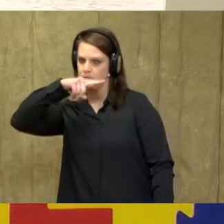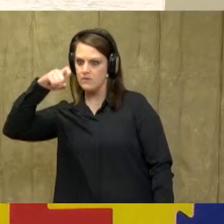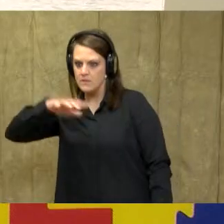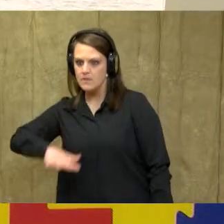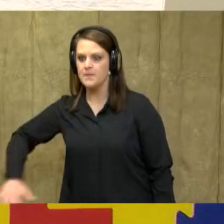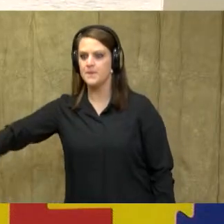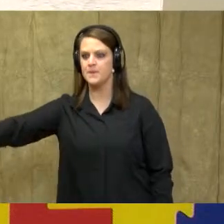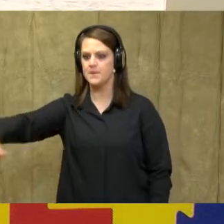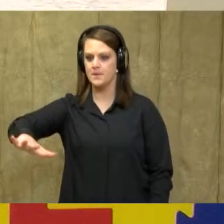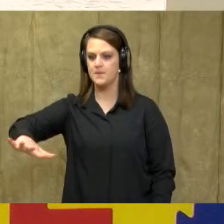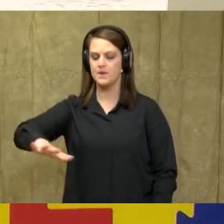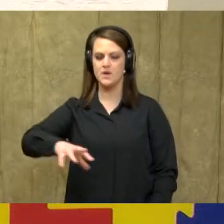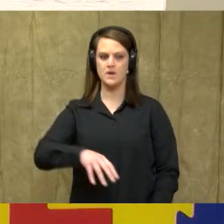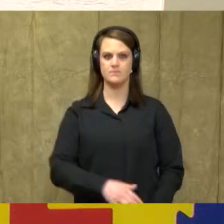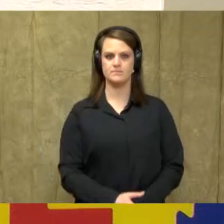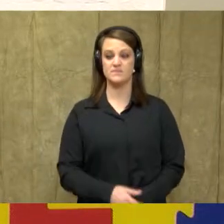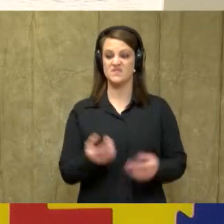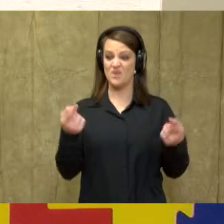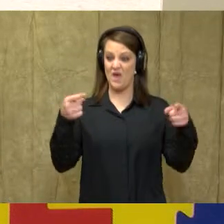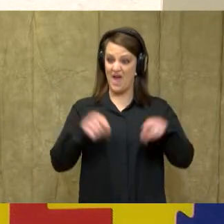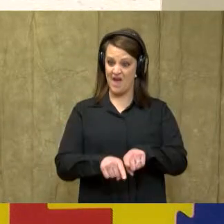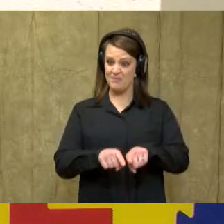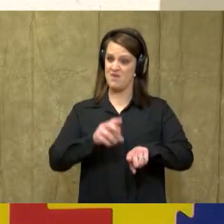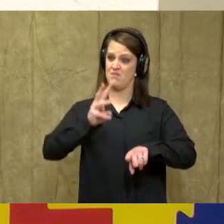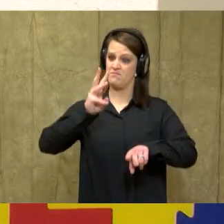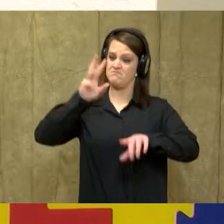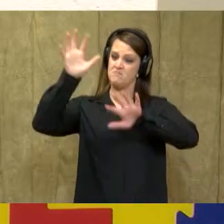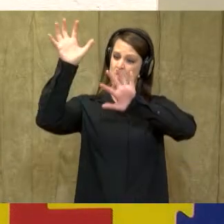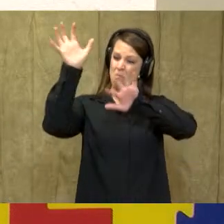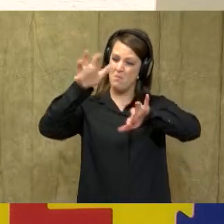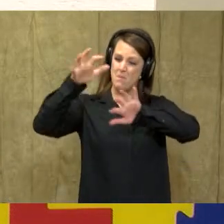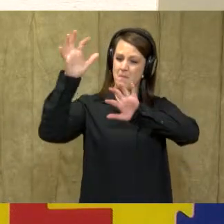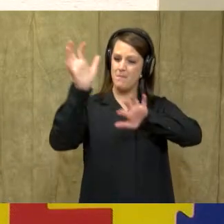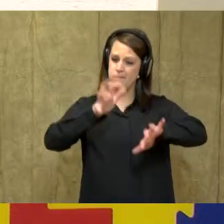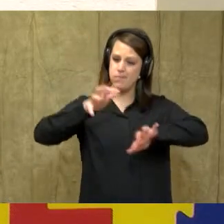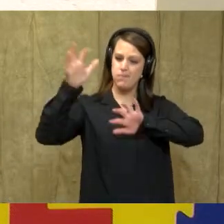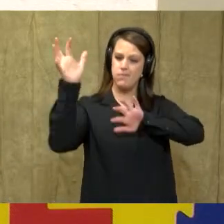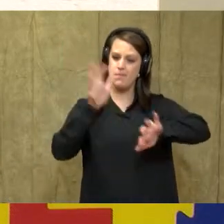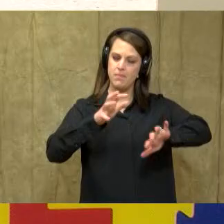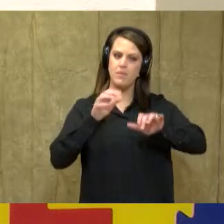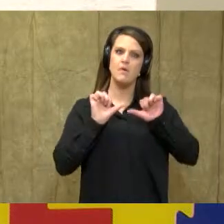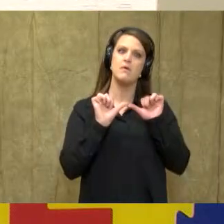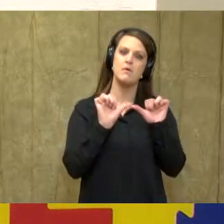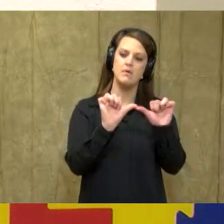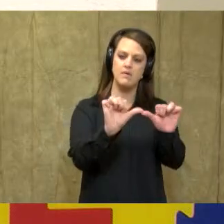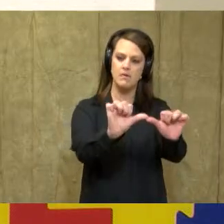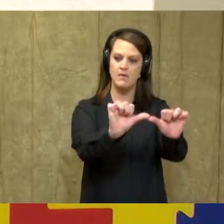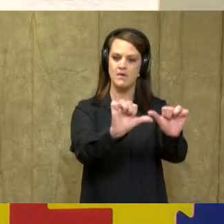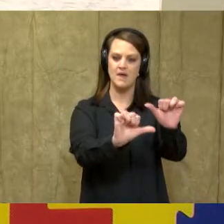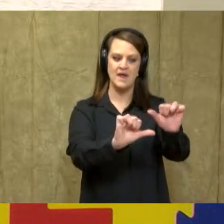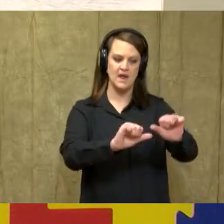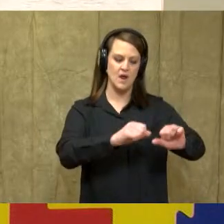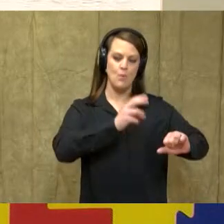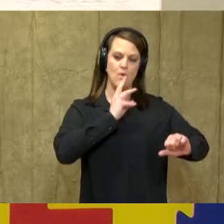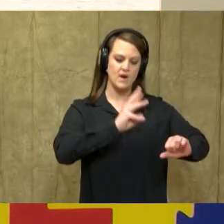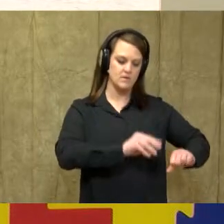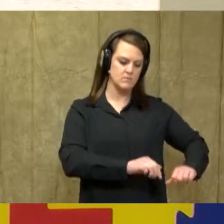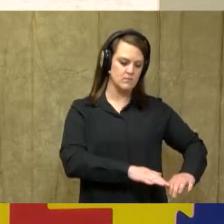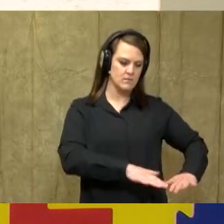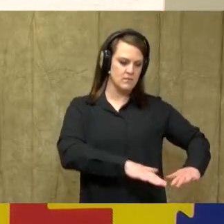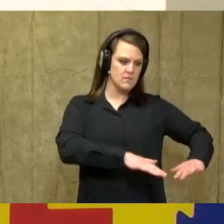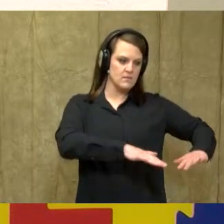When too much rain falls, water covers places it normally doesn't. This is called a